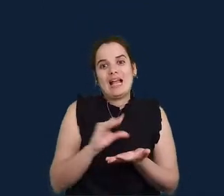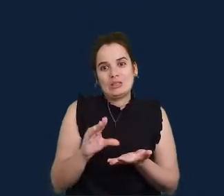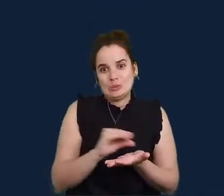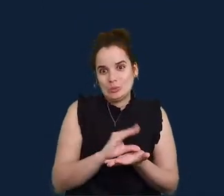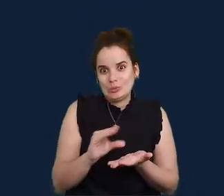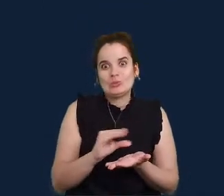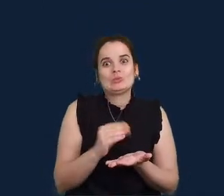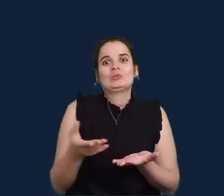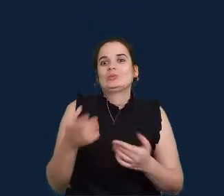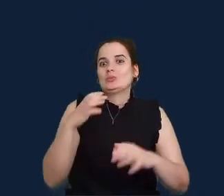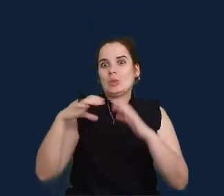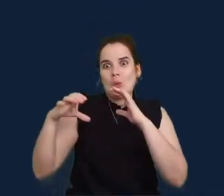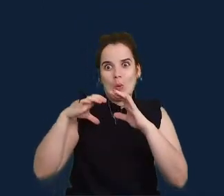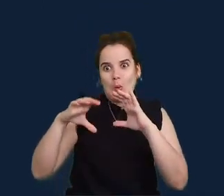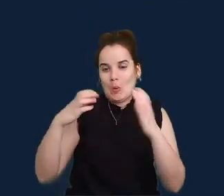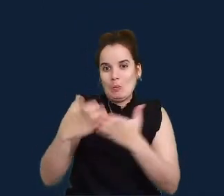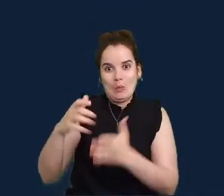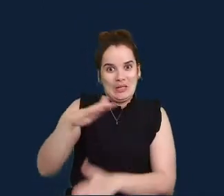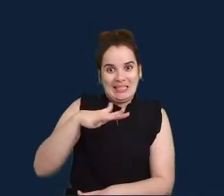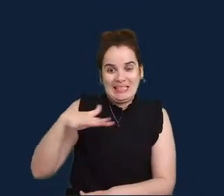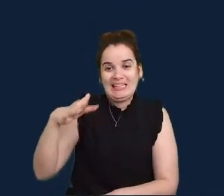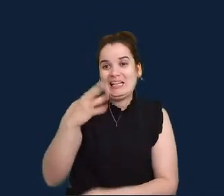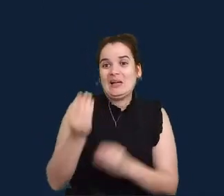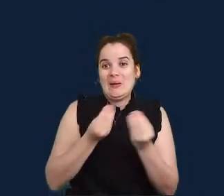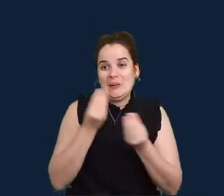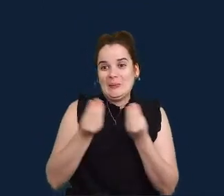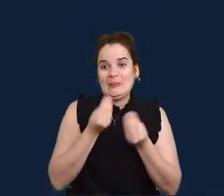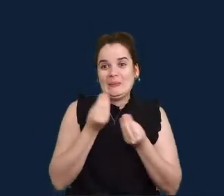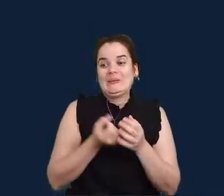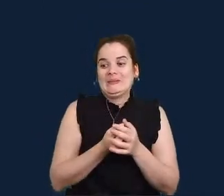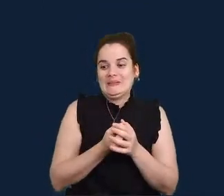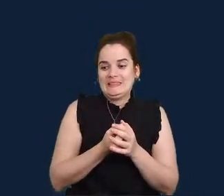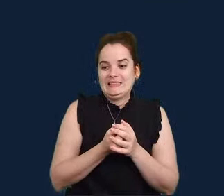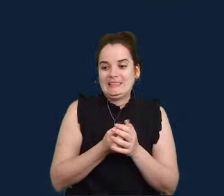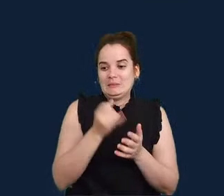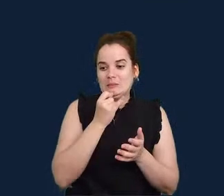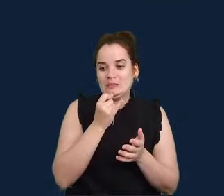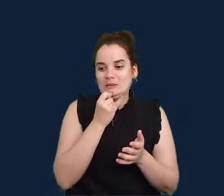as Open Data, Open Knowledge Brazil, like, you know, other